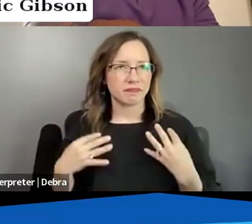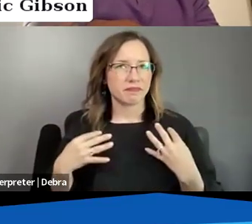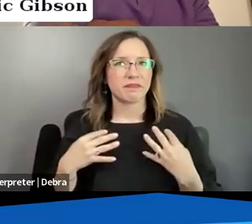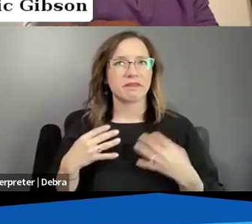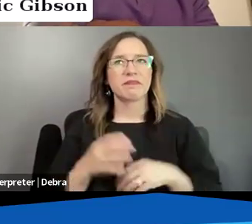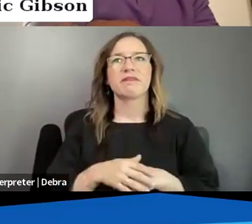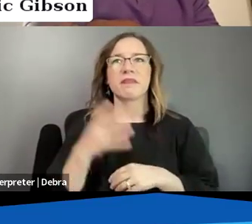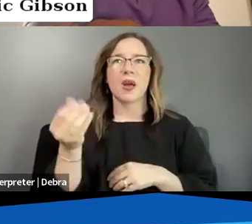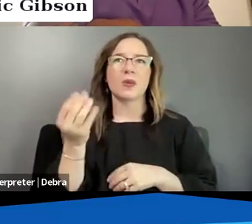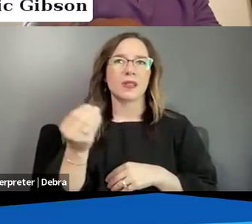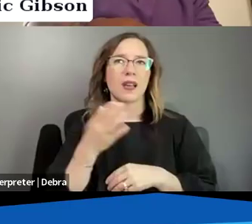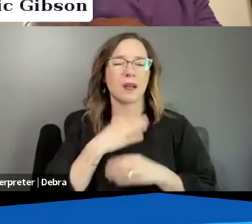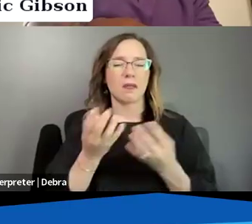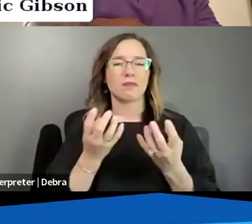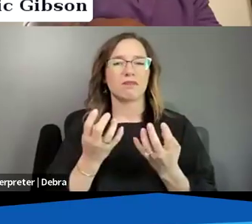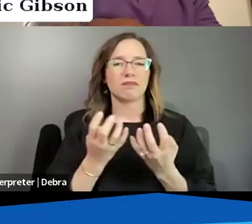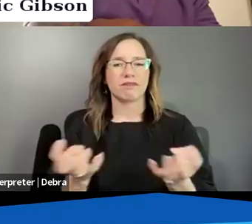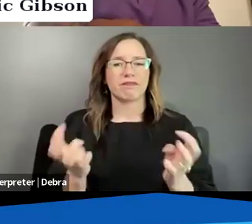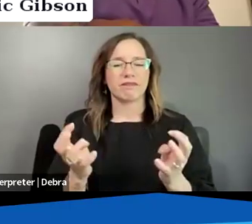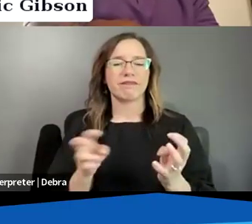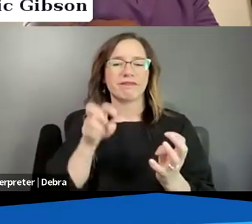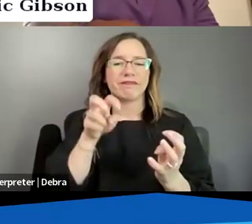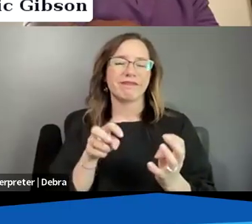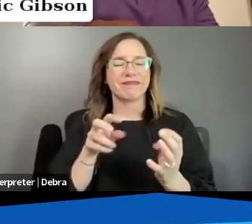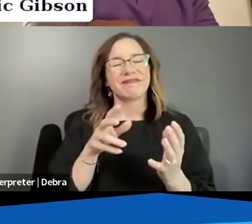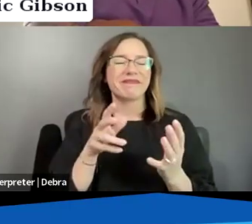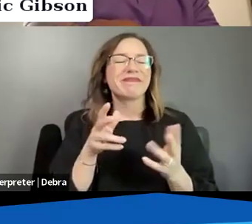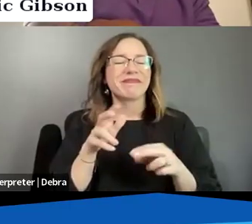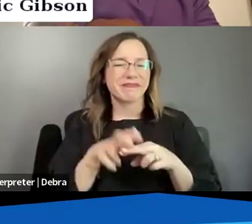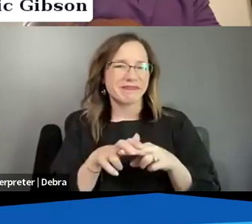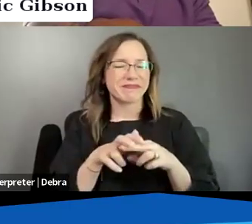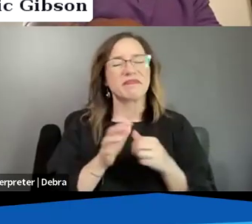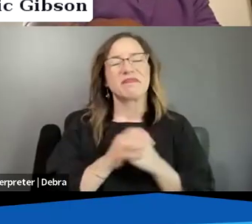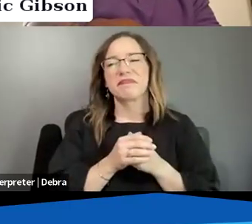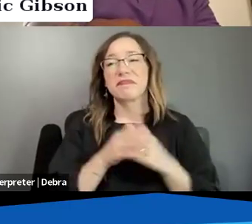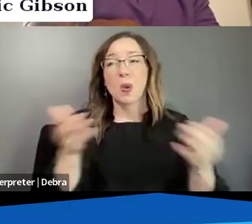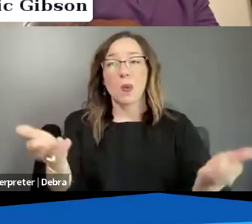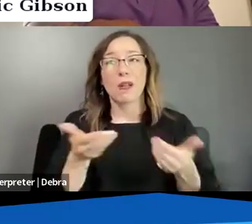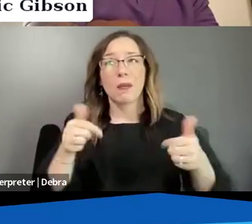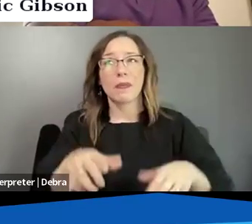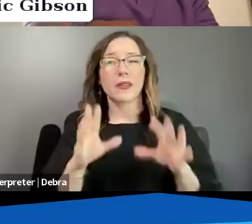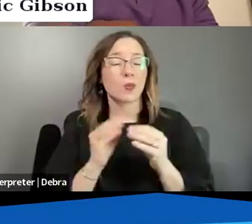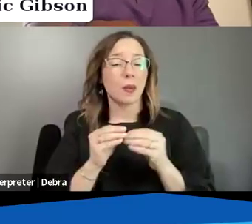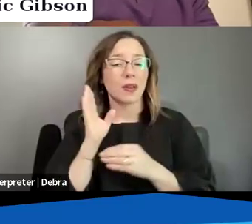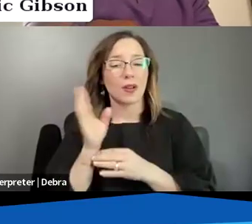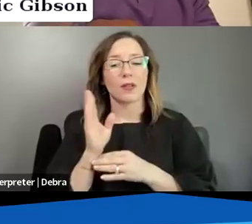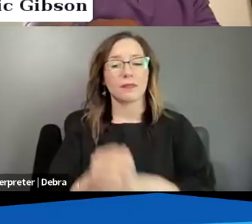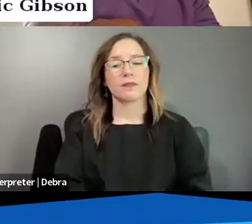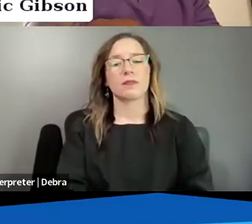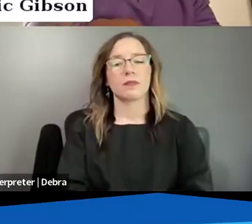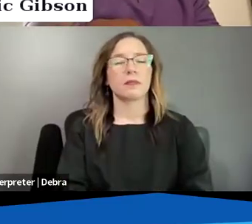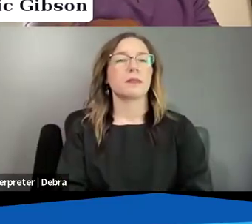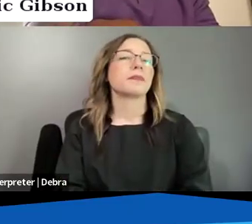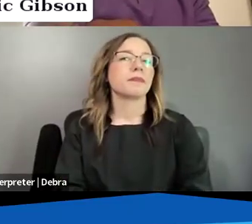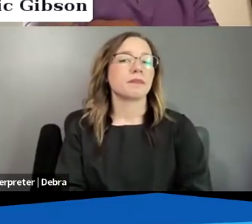balcony. And we're excited to welcome you today to the webinar, We're Still Here, Aging